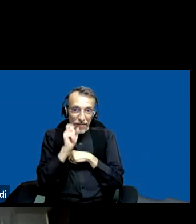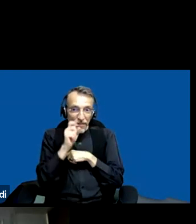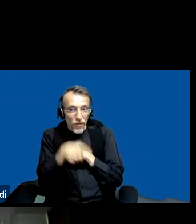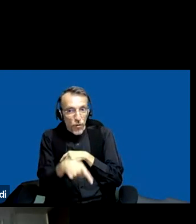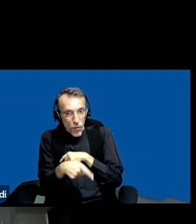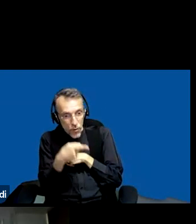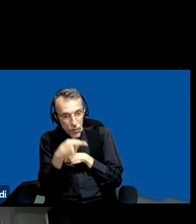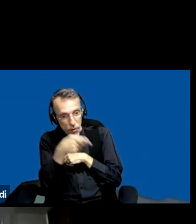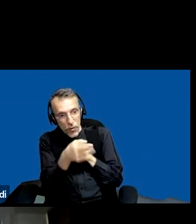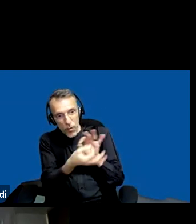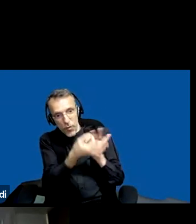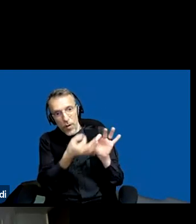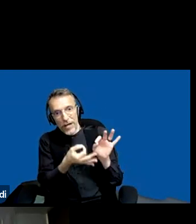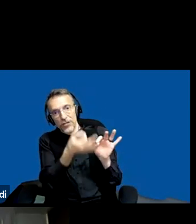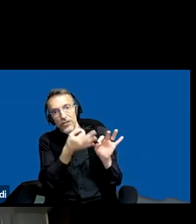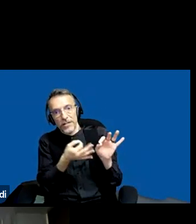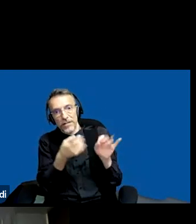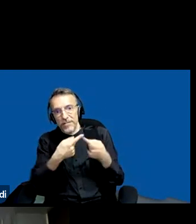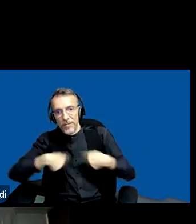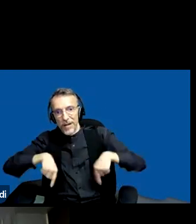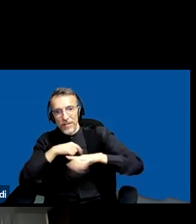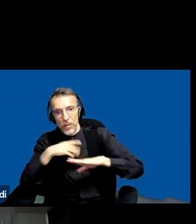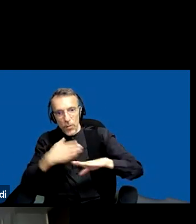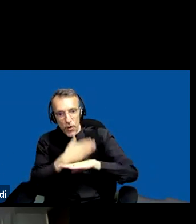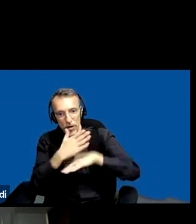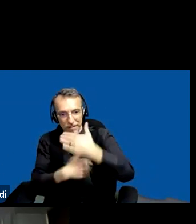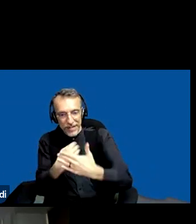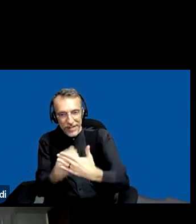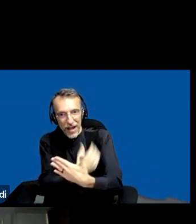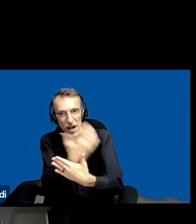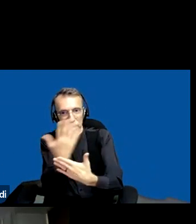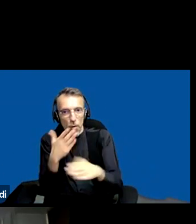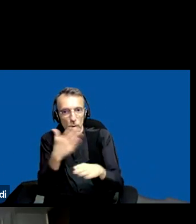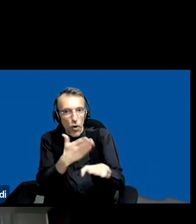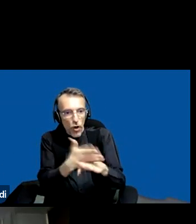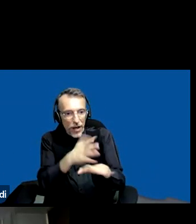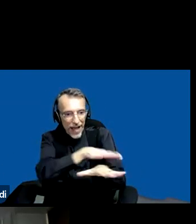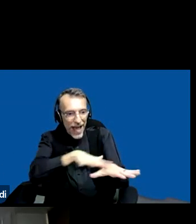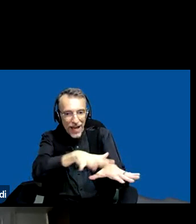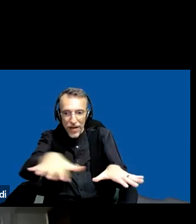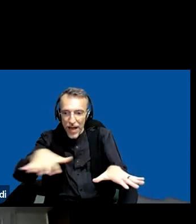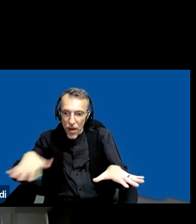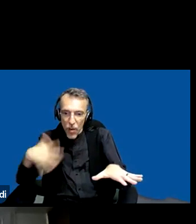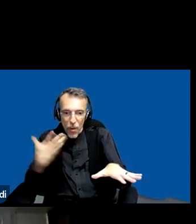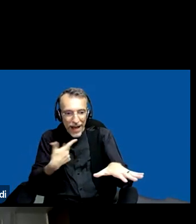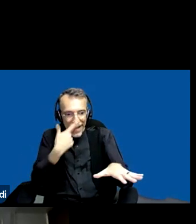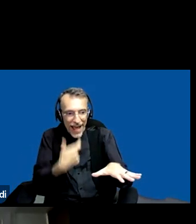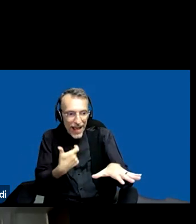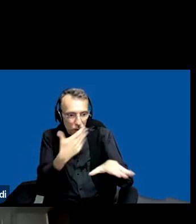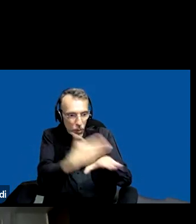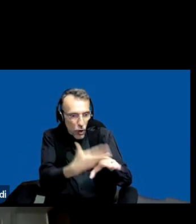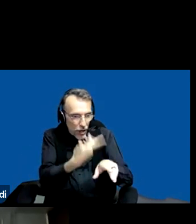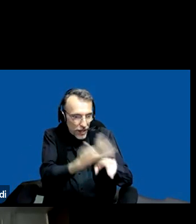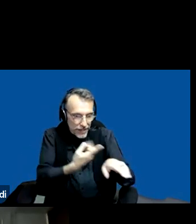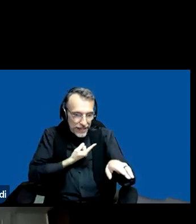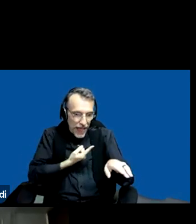course, for those of us working in development, to work in areas where we can do work ourselves. I think that